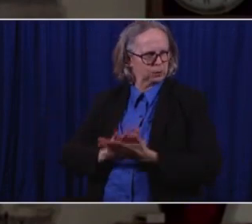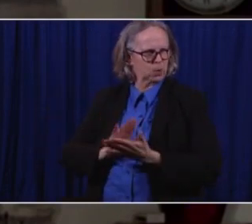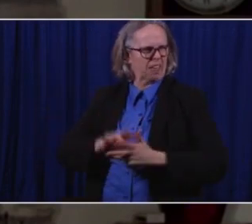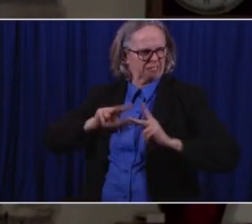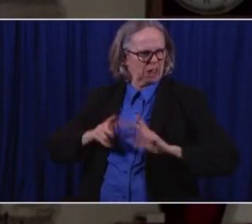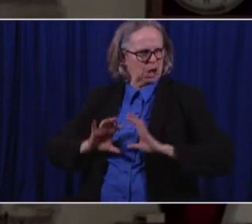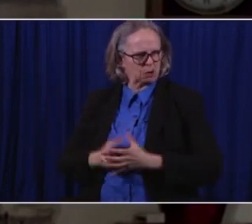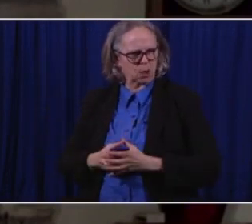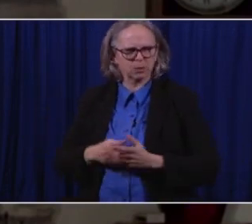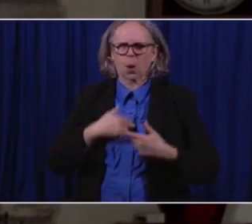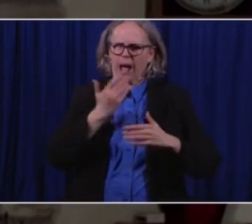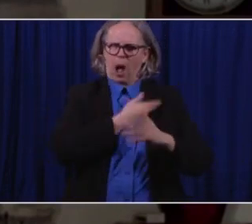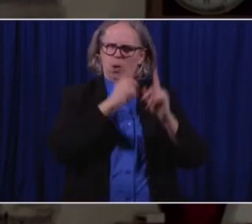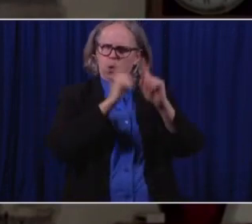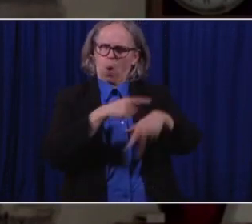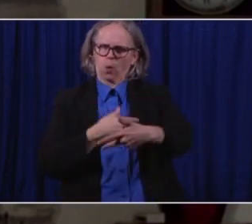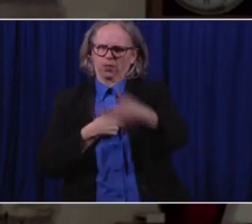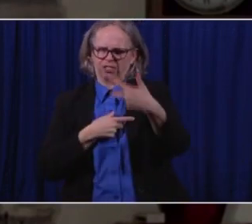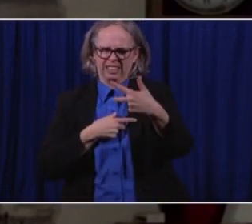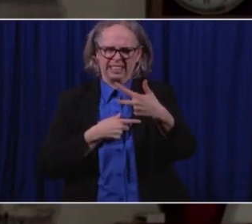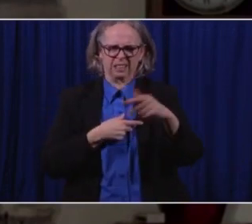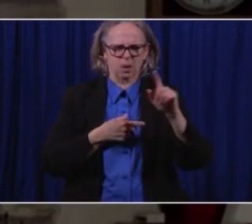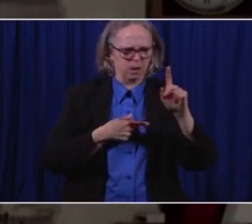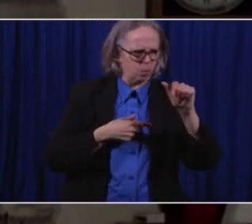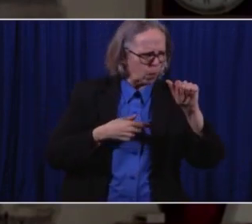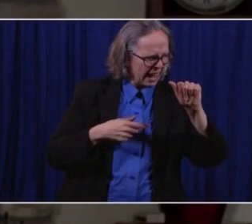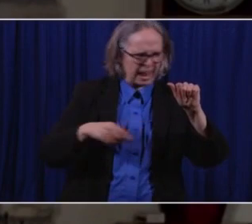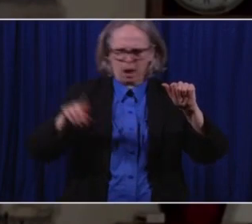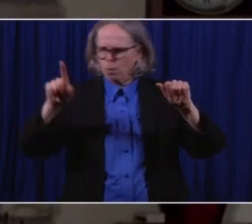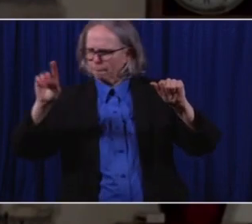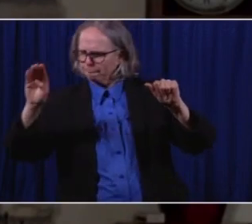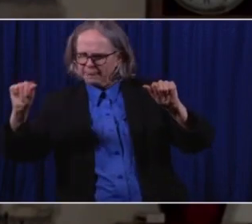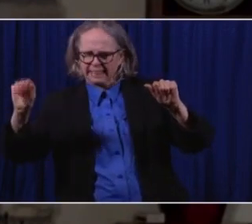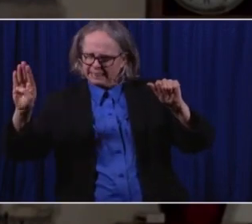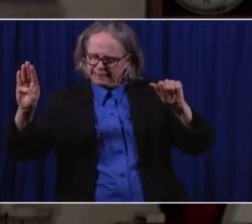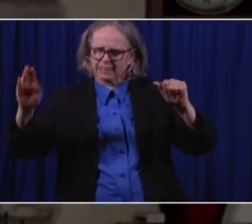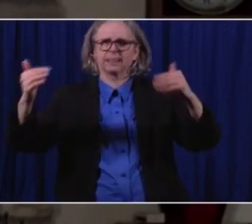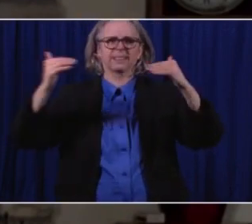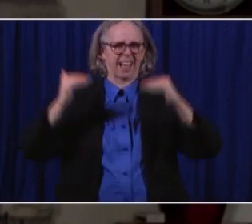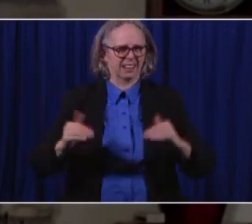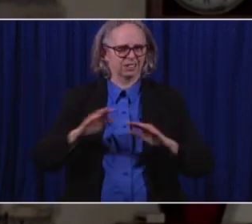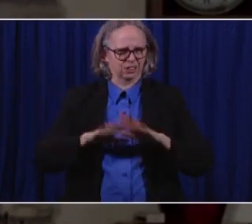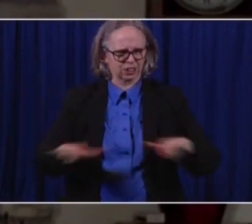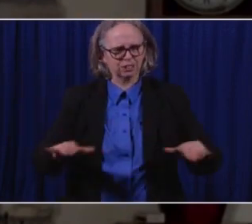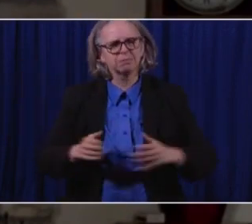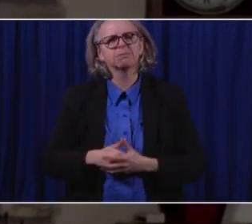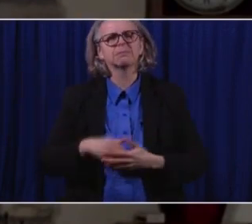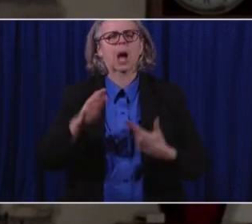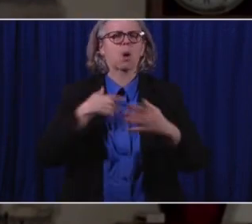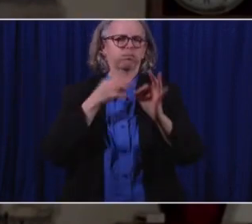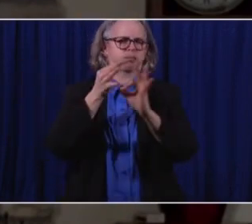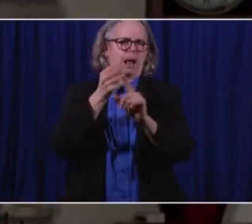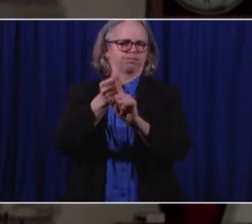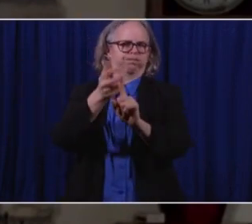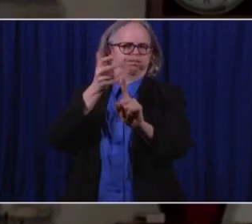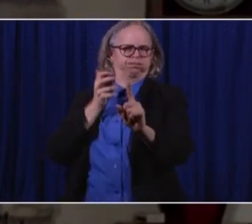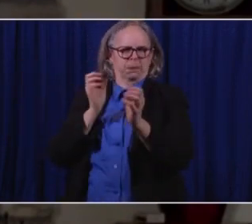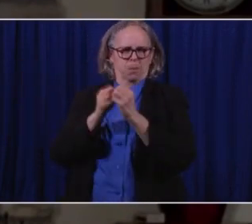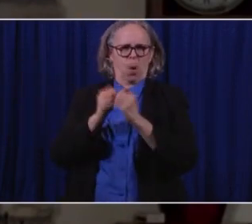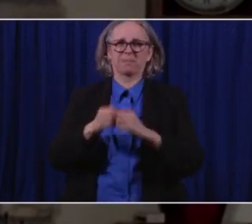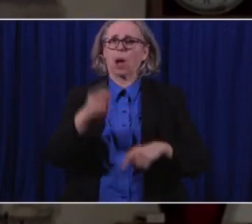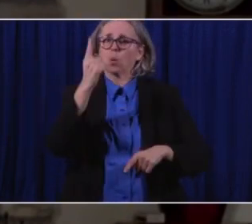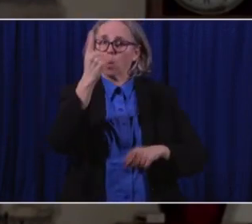1A and 1B. And now let me go through these just a little bit. Let me start with 1A.